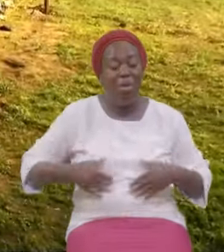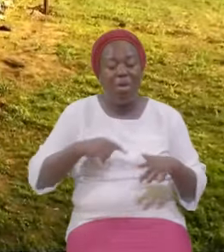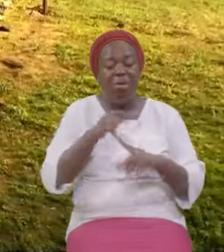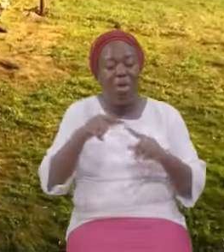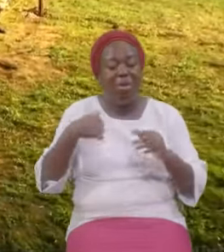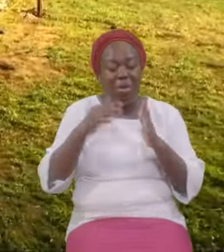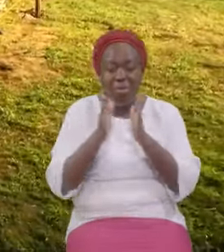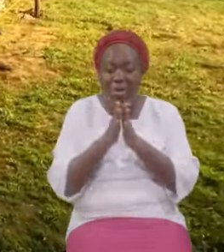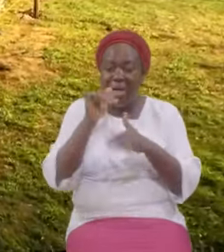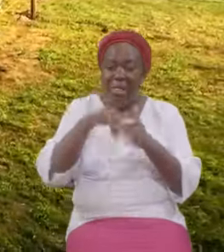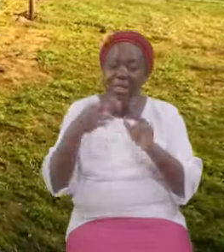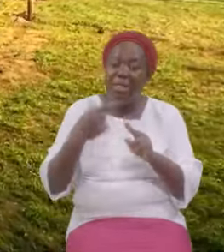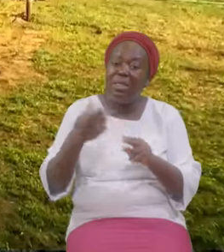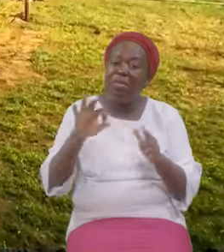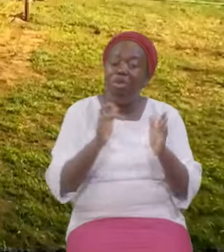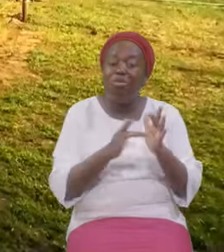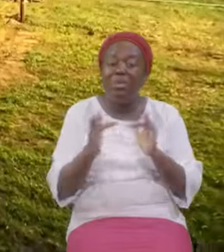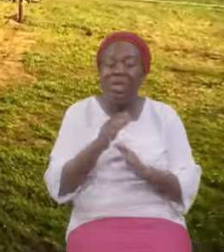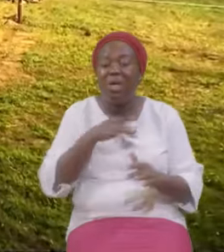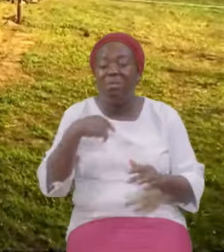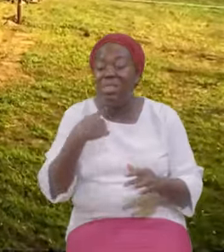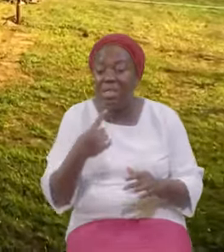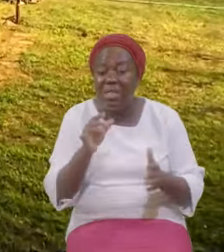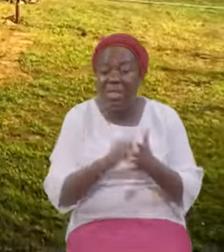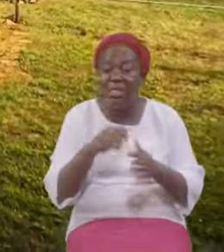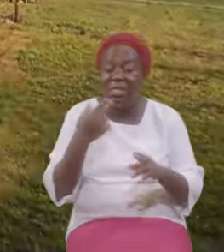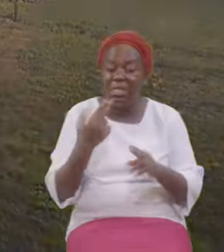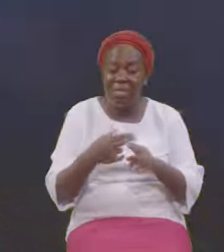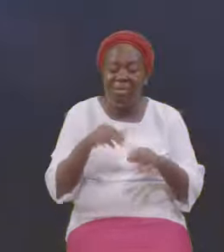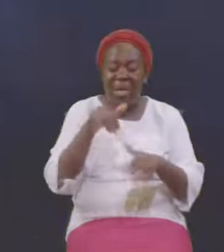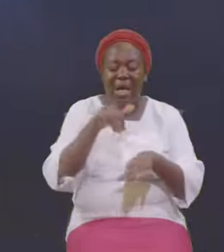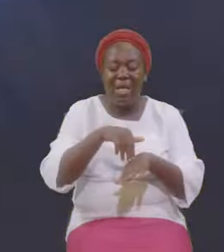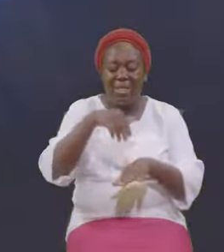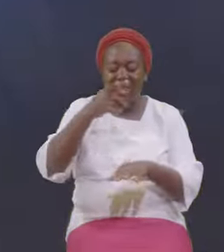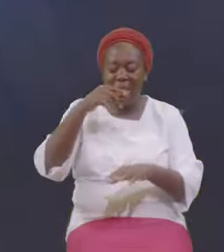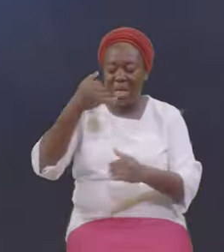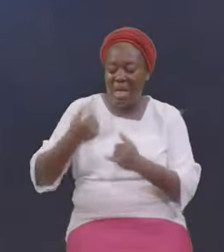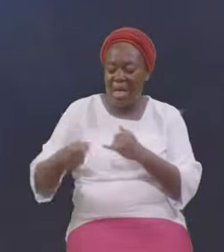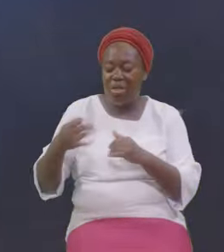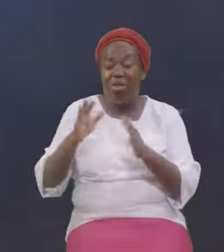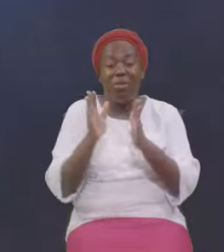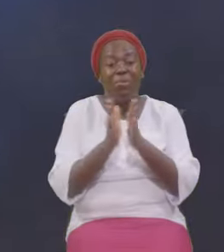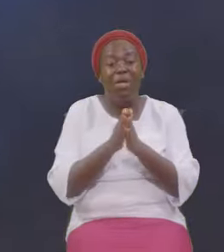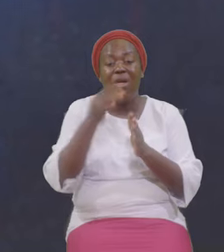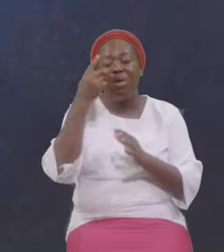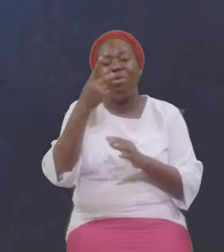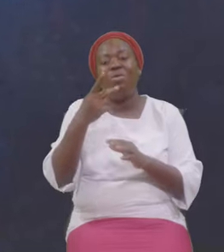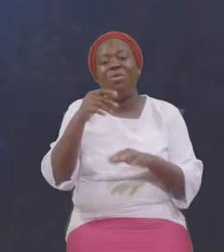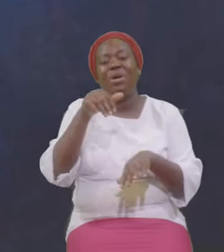we mention that name at the end of the prayer, look and behold, you'll be free.